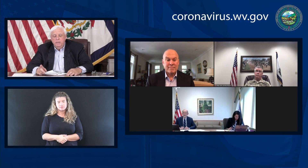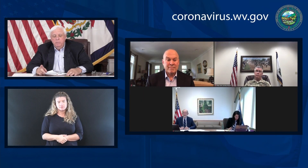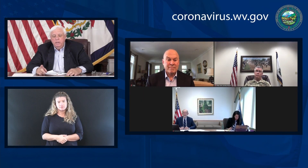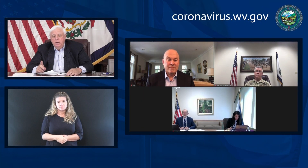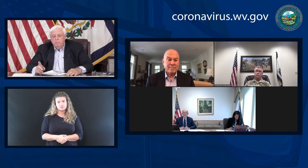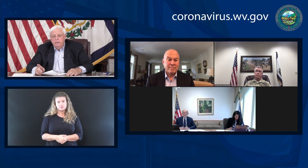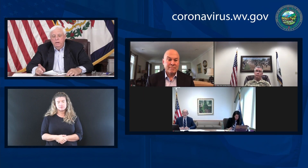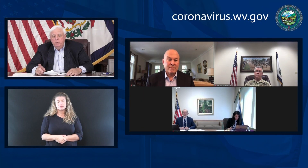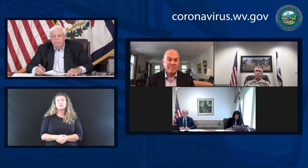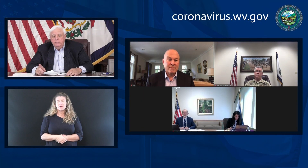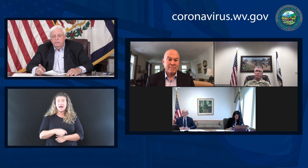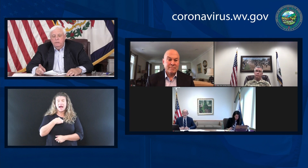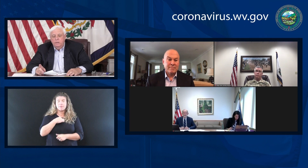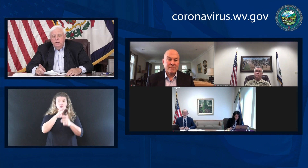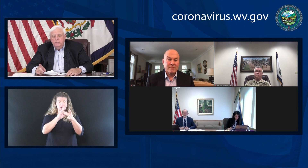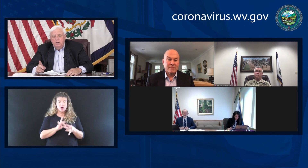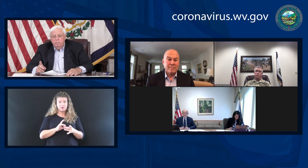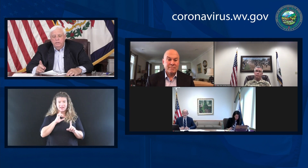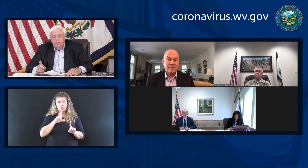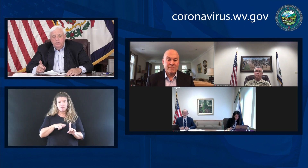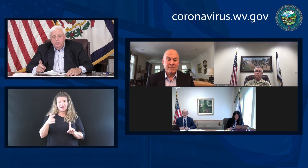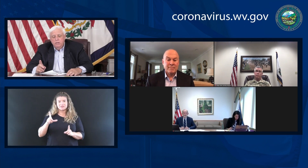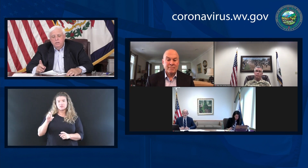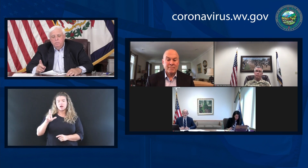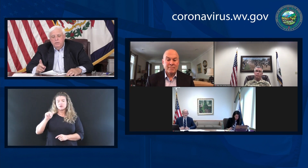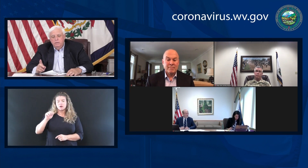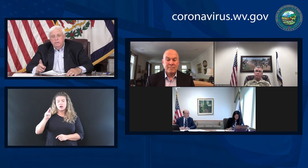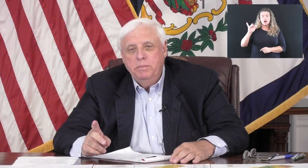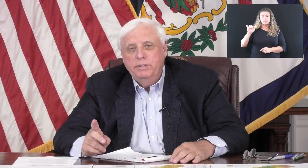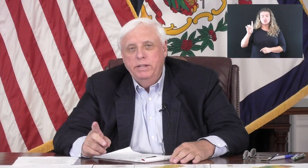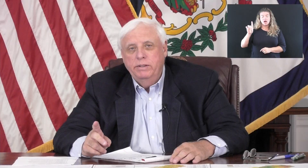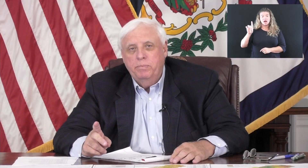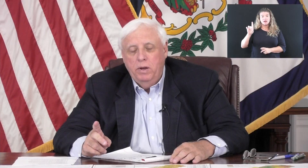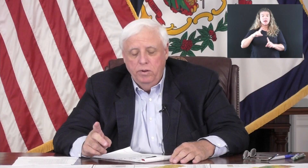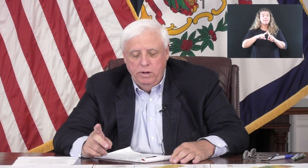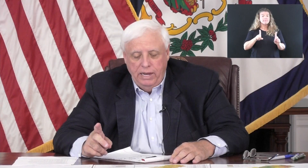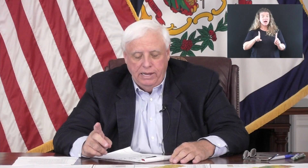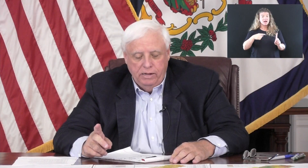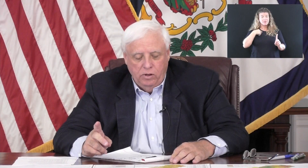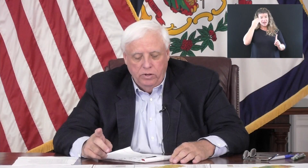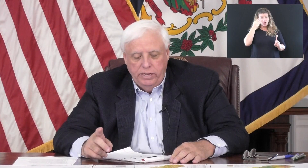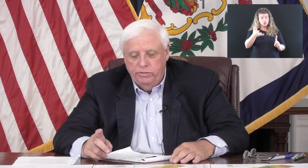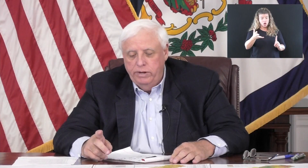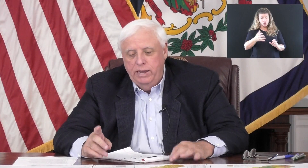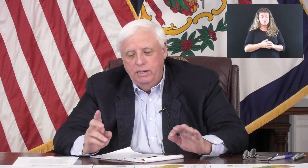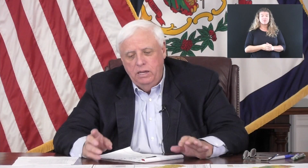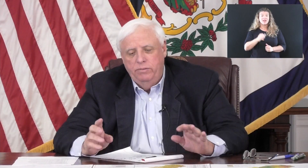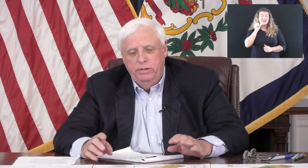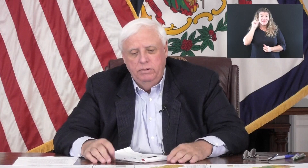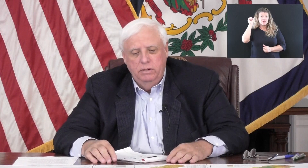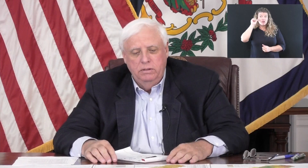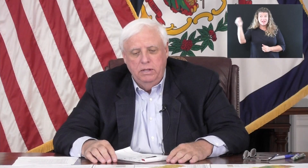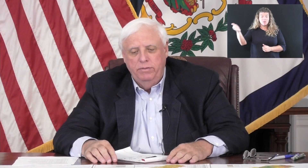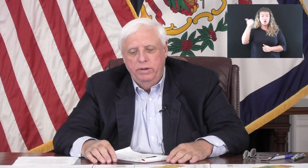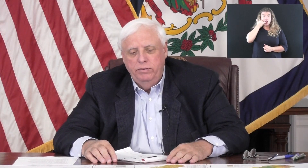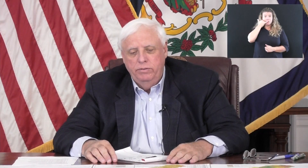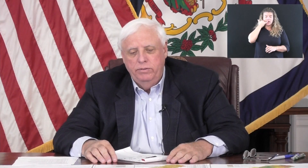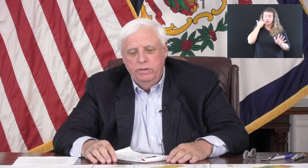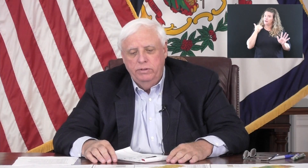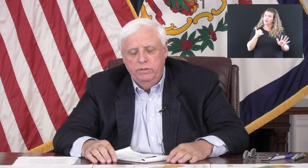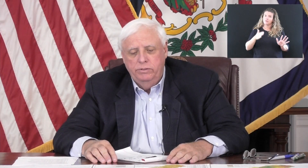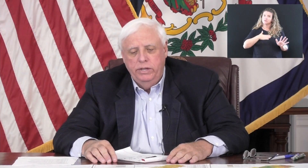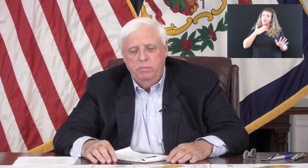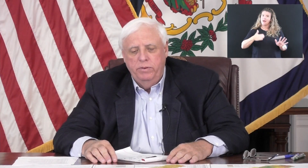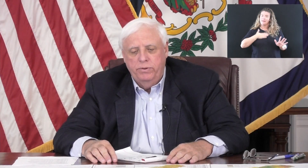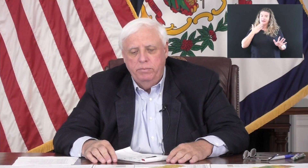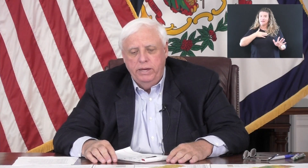Let me comment, and then I'm going to pass to Dr. Amjad. But let me say this, Paul. You know, I got a call yesterday. I loved it. I loved it. It's